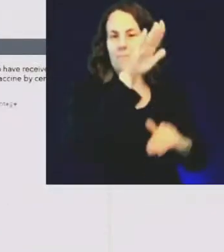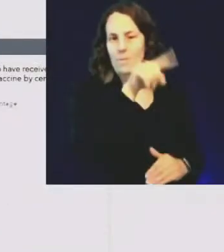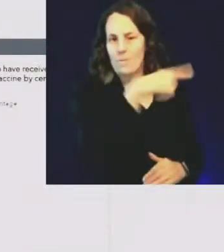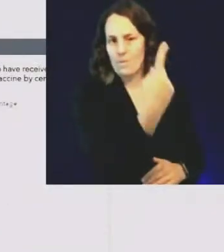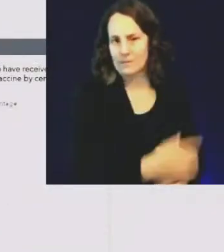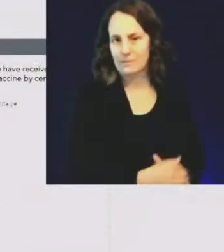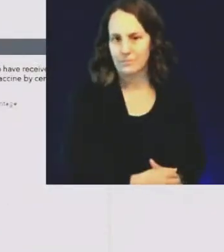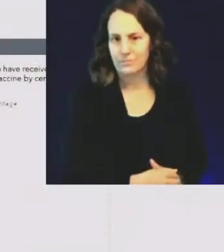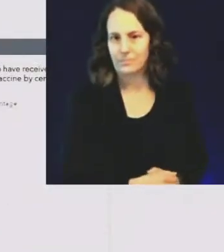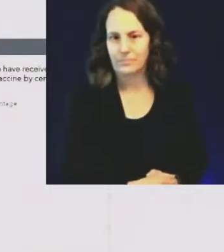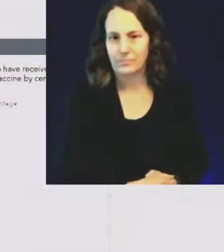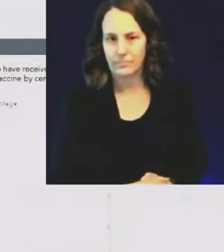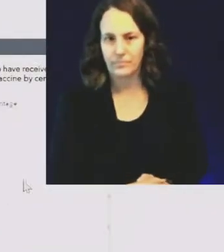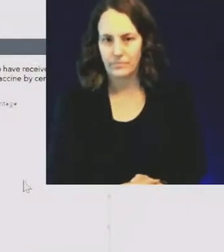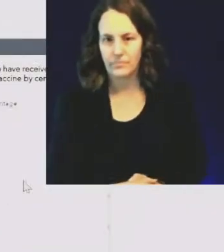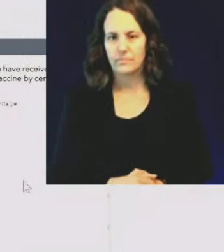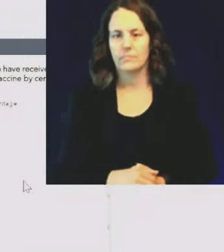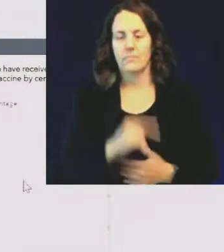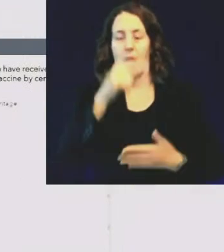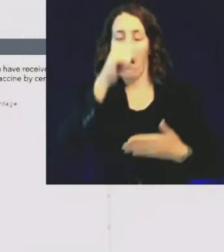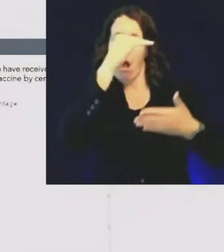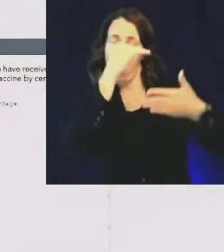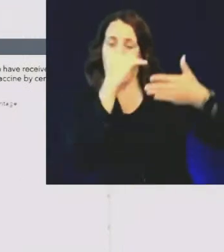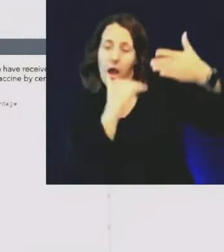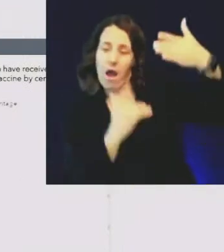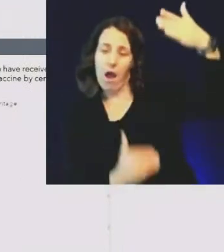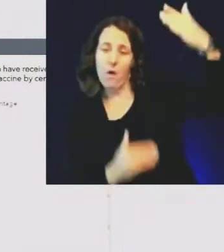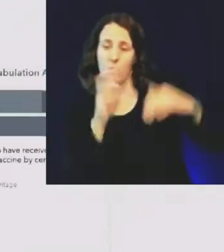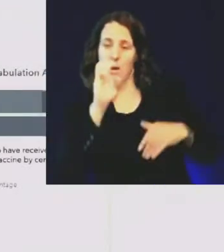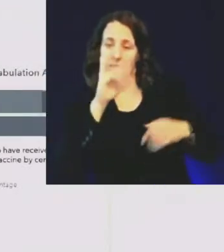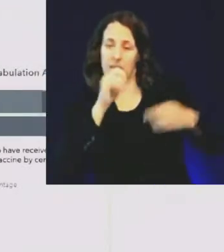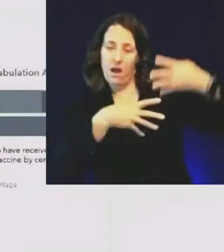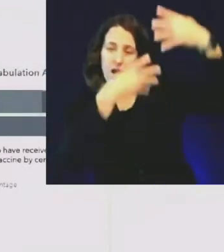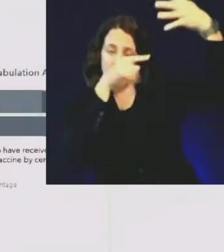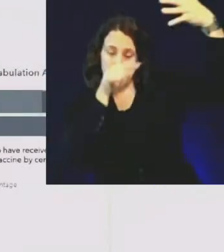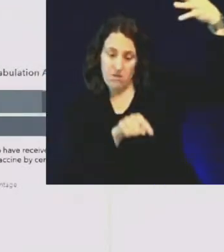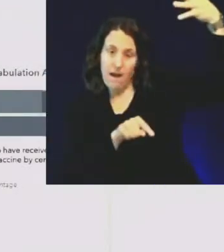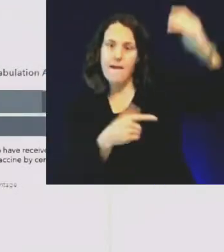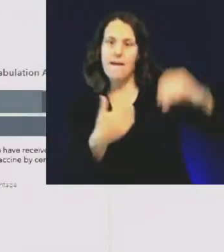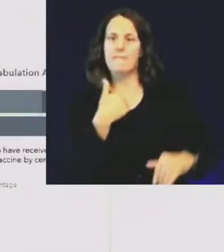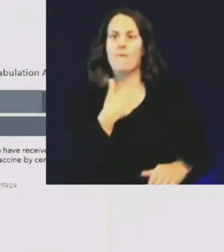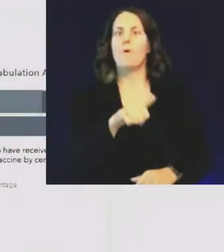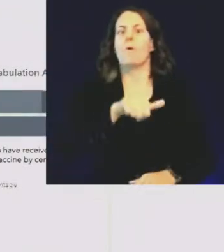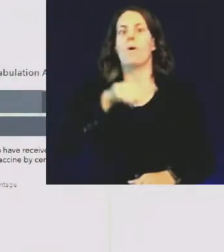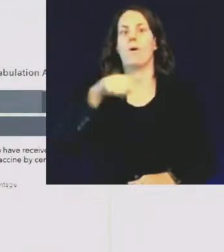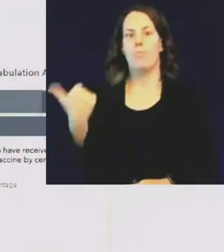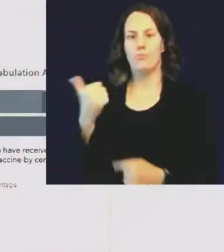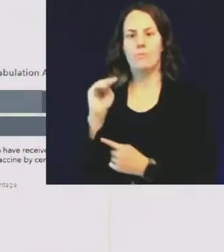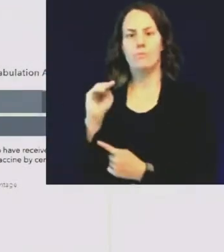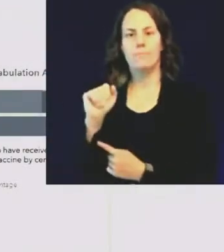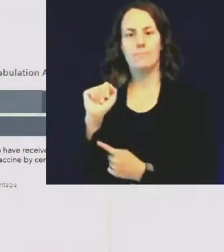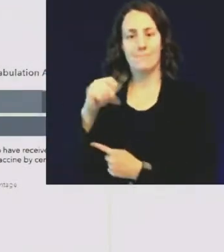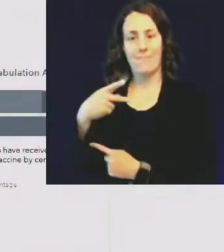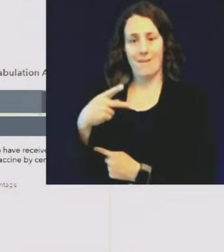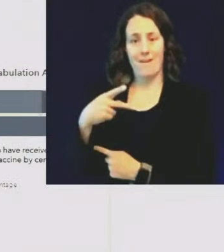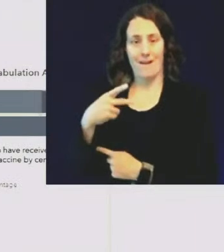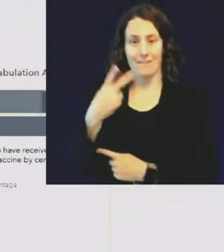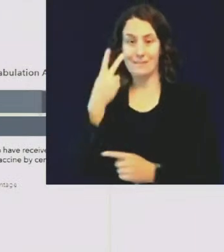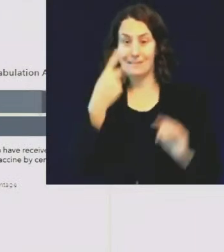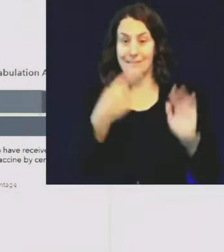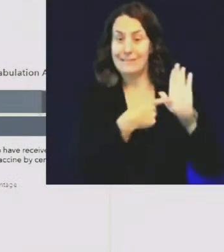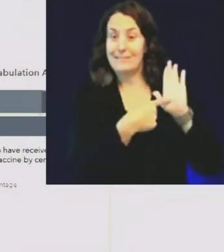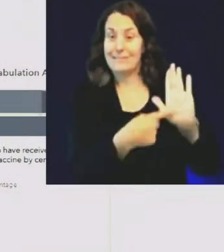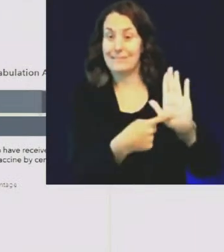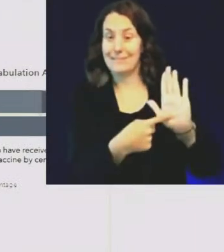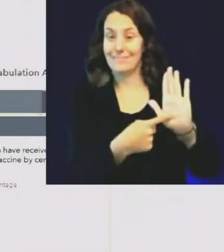we also have these new data. And this is GIS